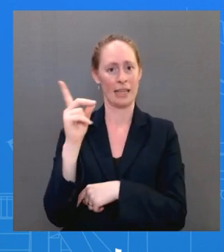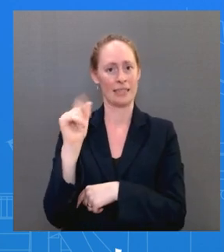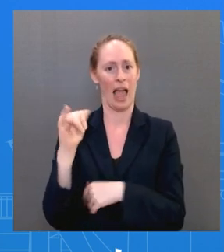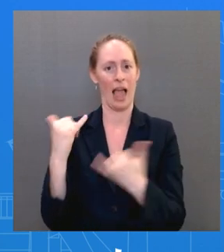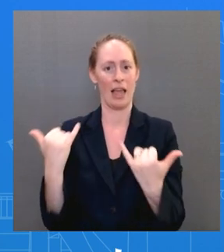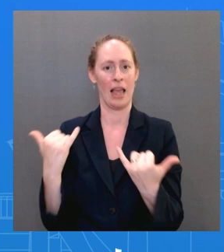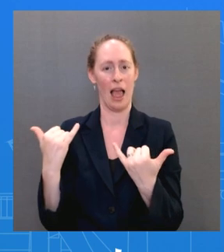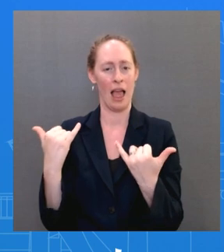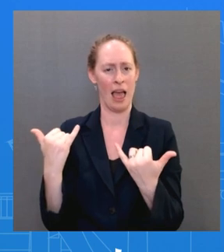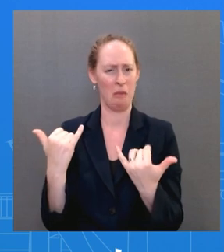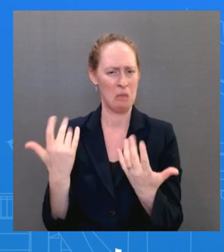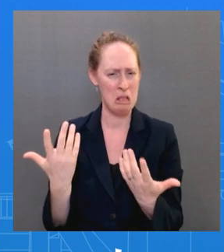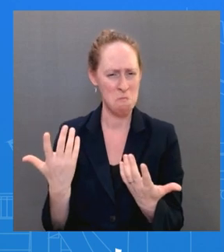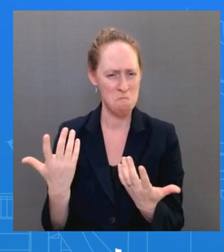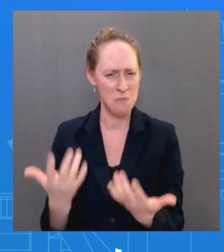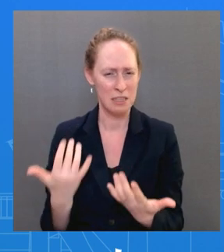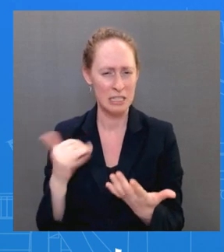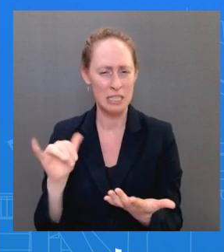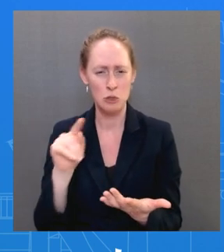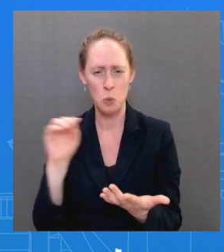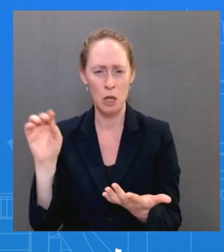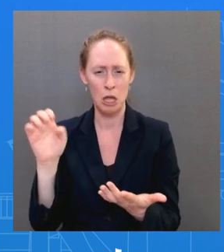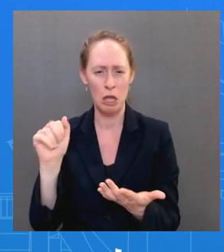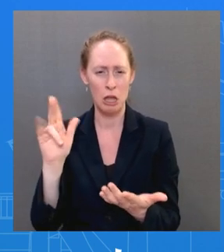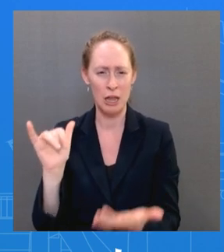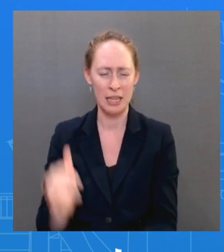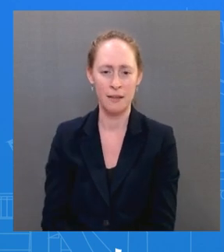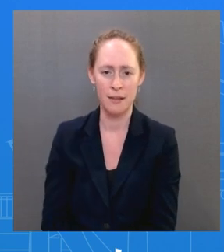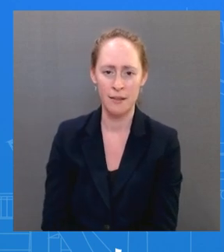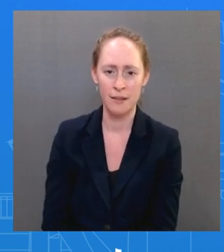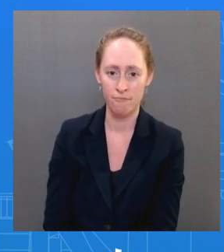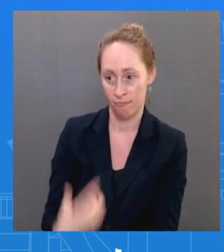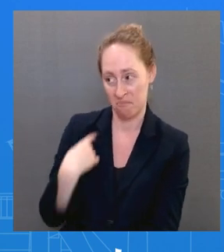he is getting better, and we will continue monitoring very closely